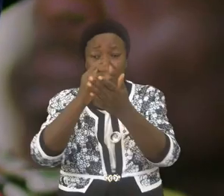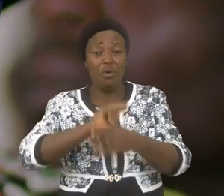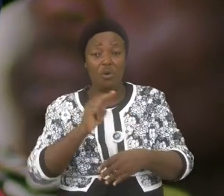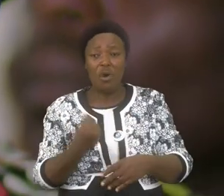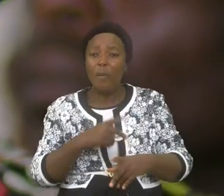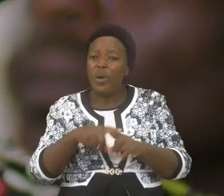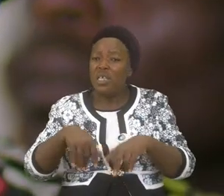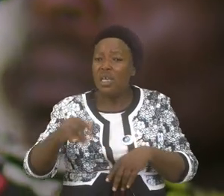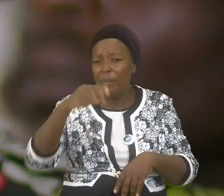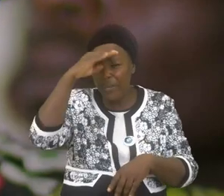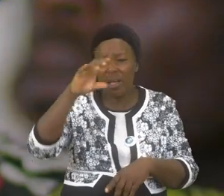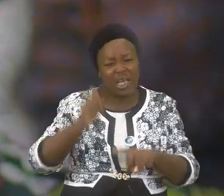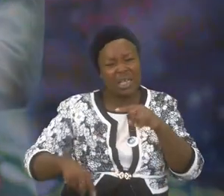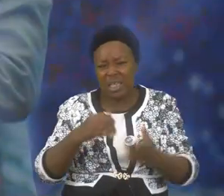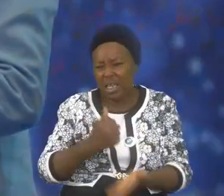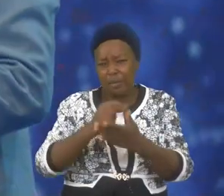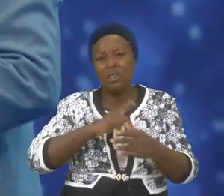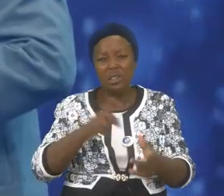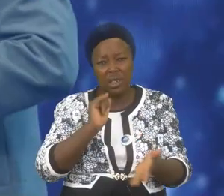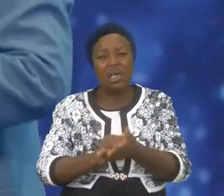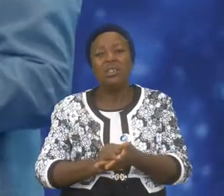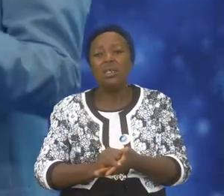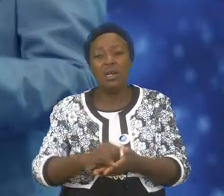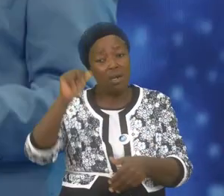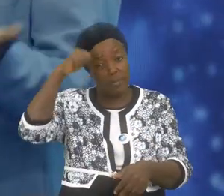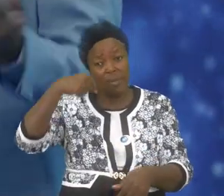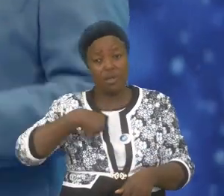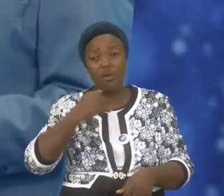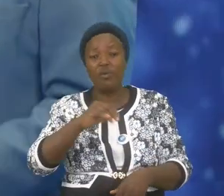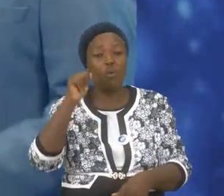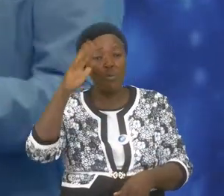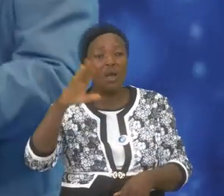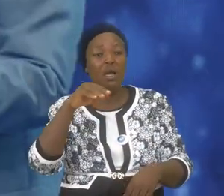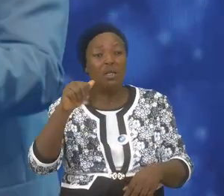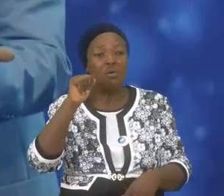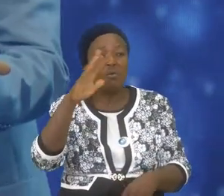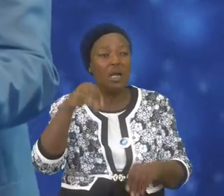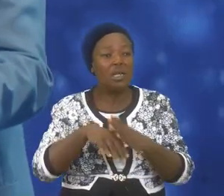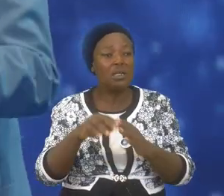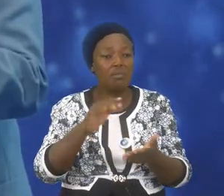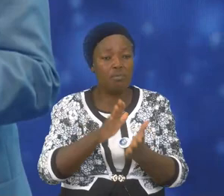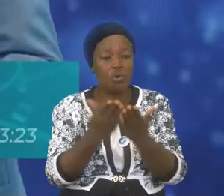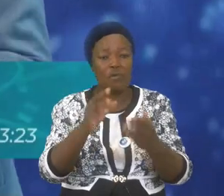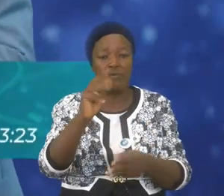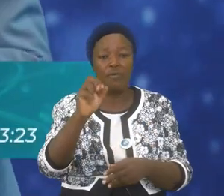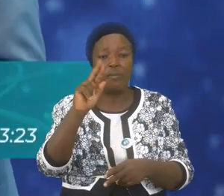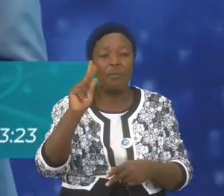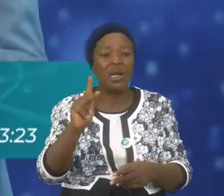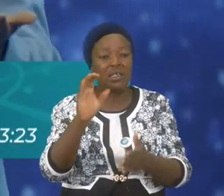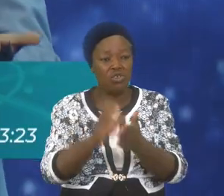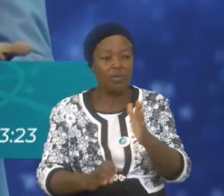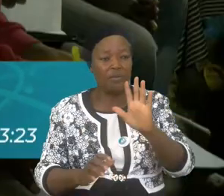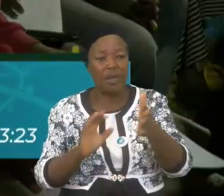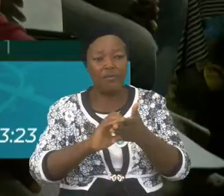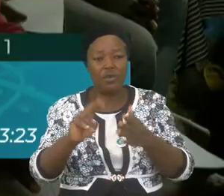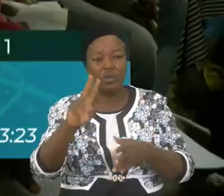chapter 5. Looking at verse 25, Mark chapter 5, verse 25, and a certain woman which had an issue